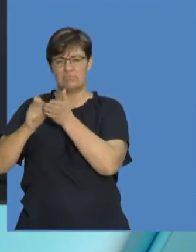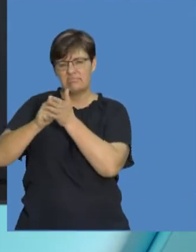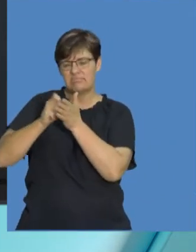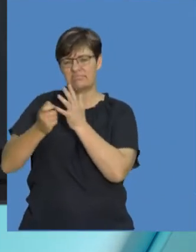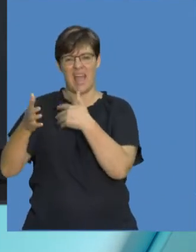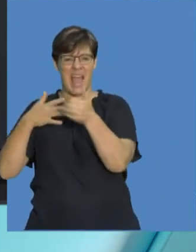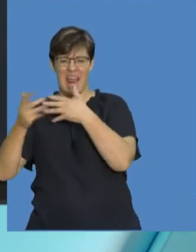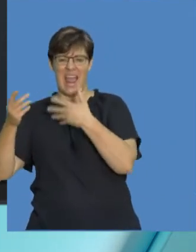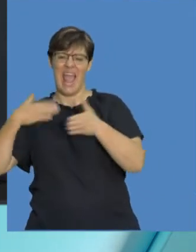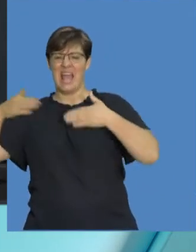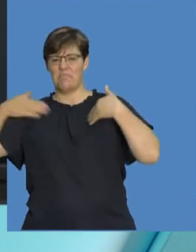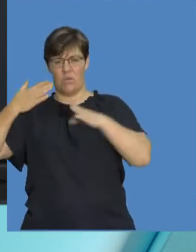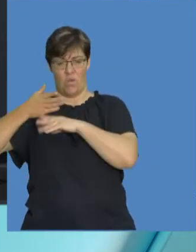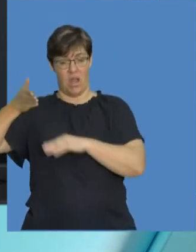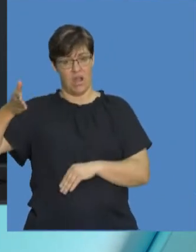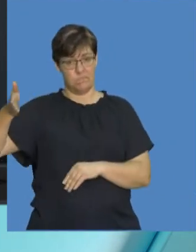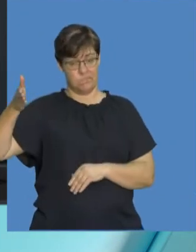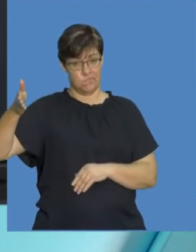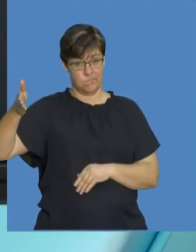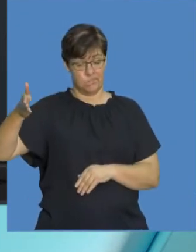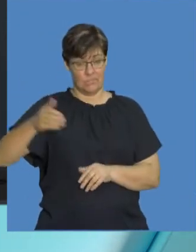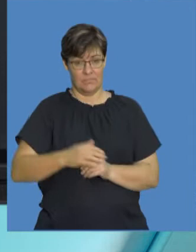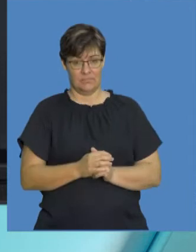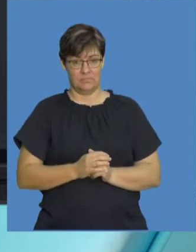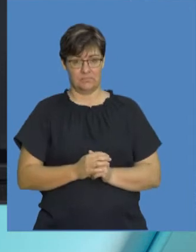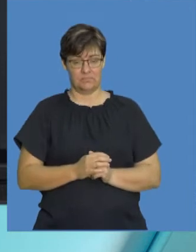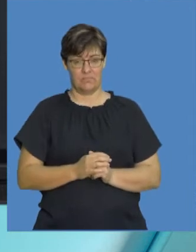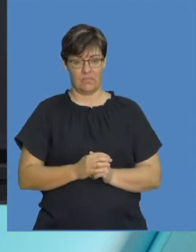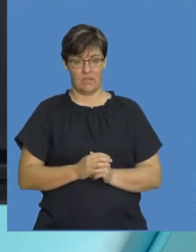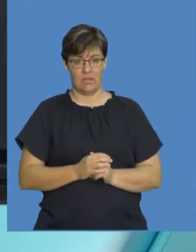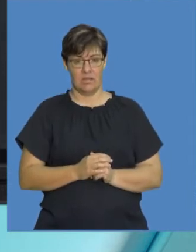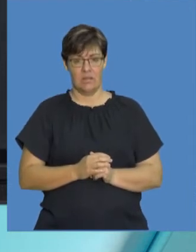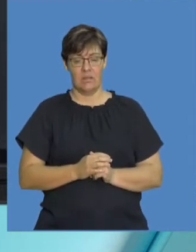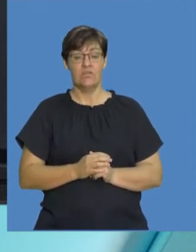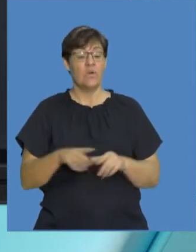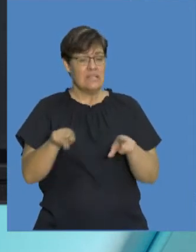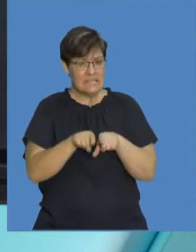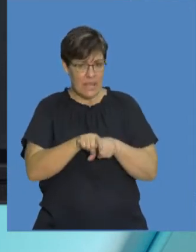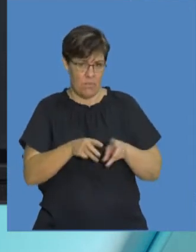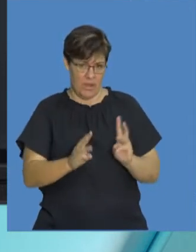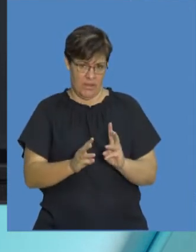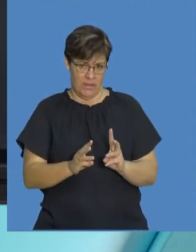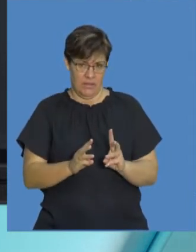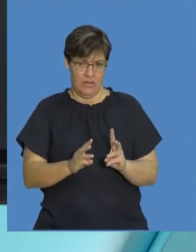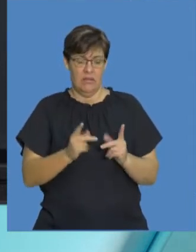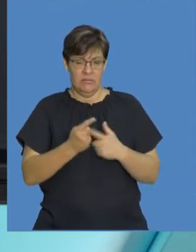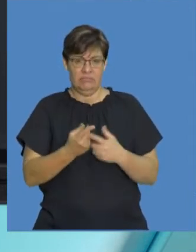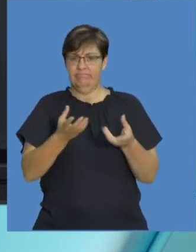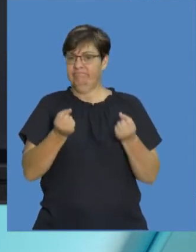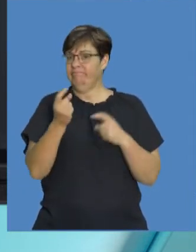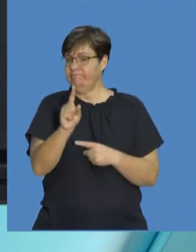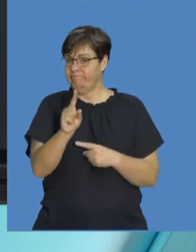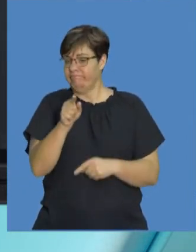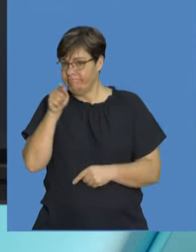admin section where all the administrative work is being completed. So by the same token, you would now